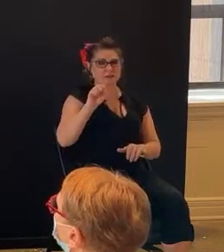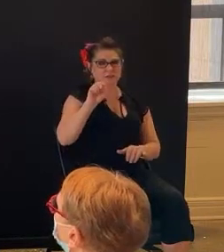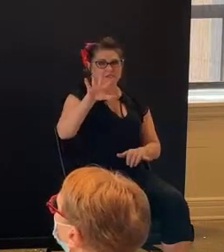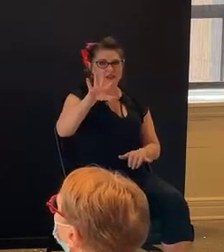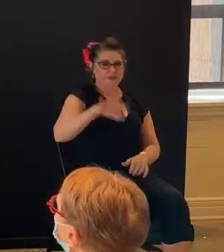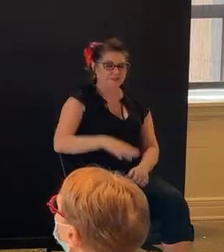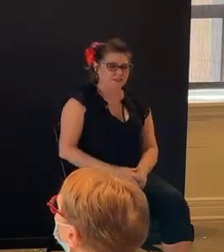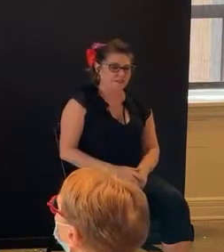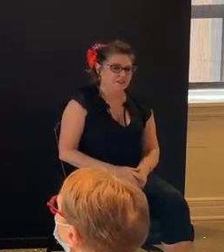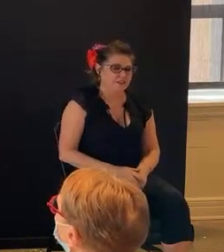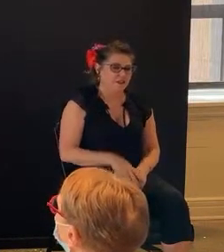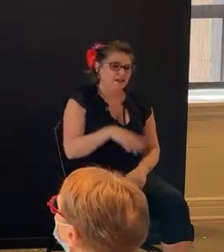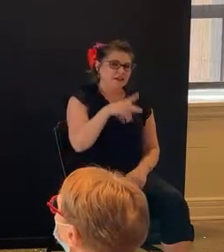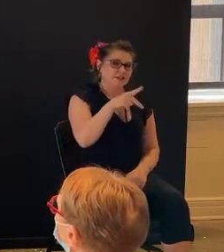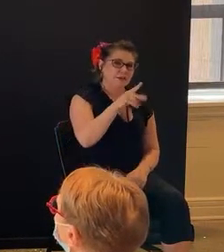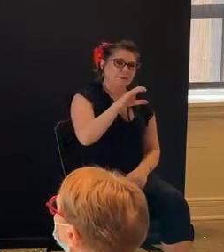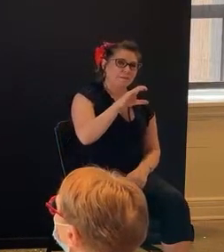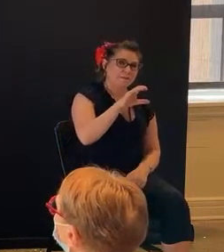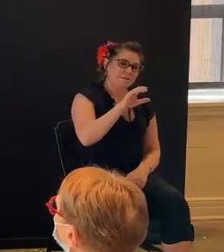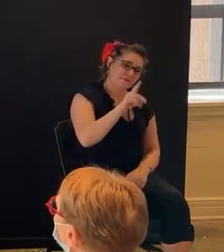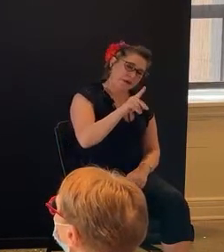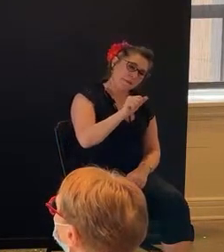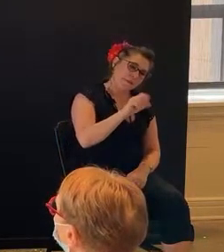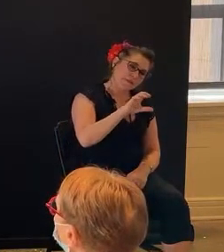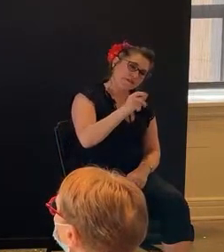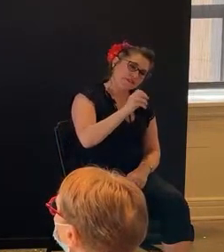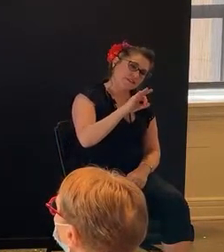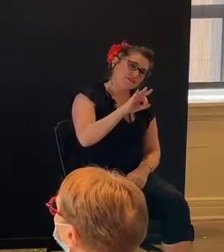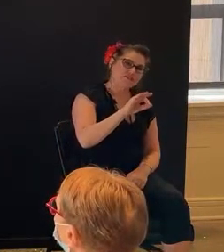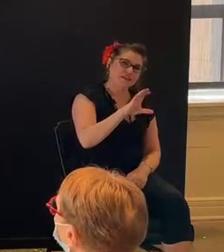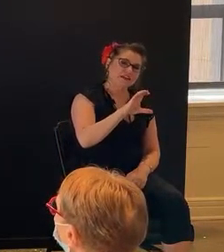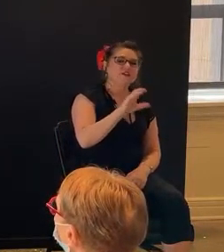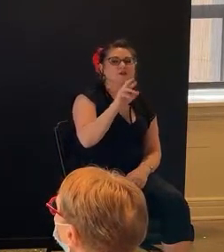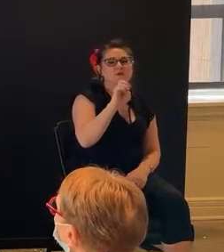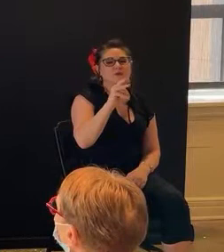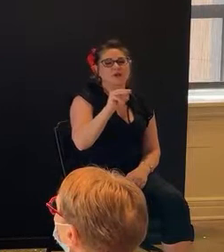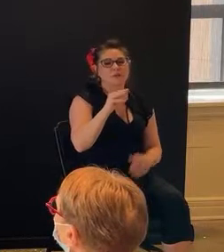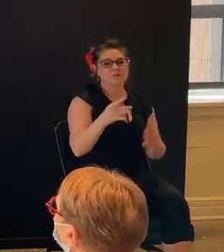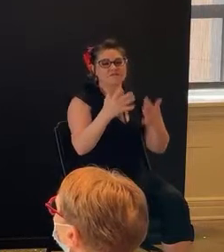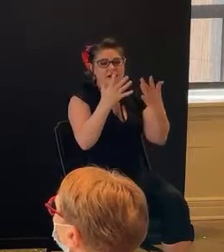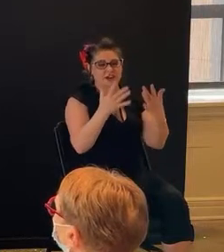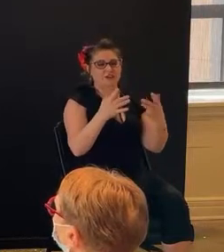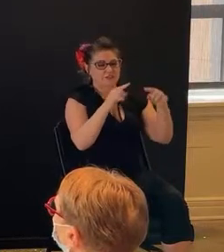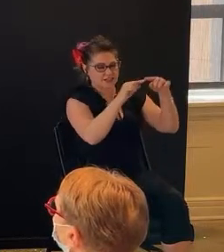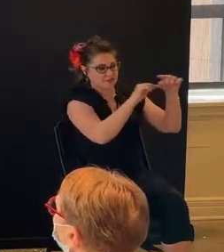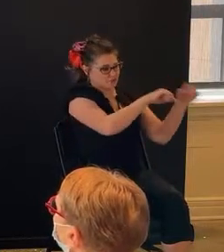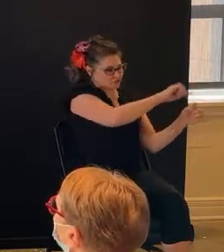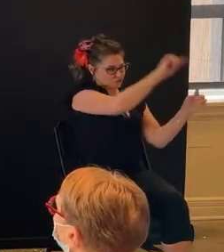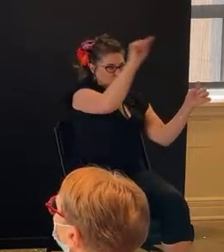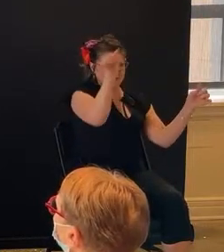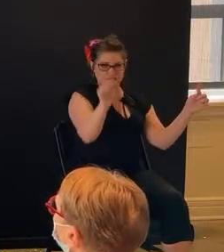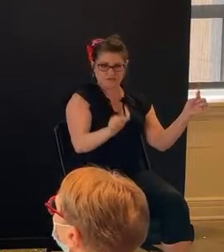The Pacific Ring of Fire that we hear so much about is basically just a ring of subduction zones.